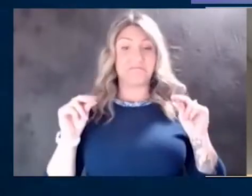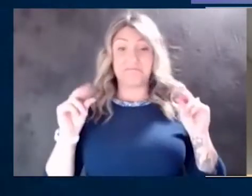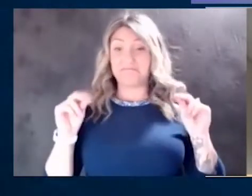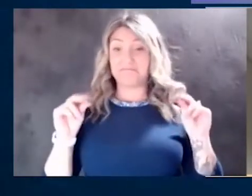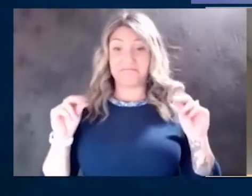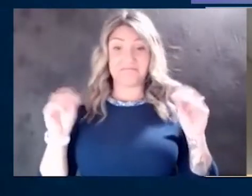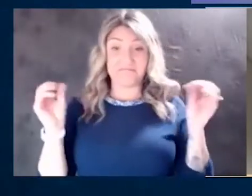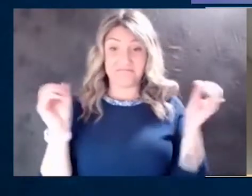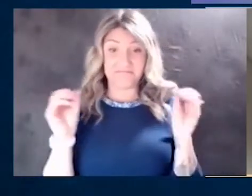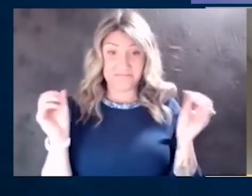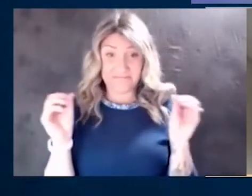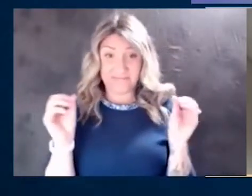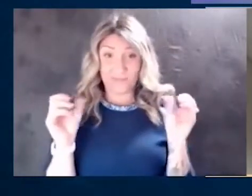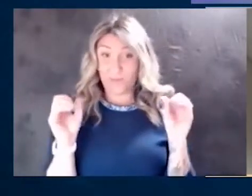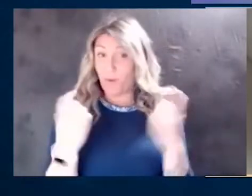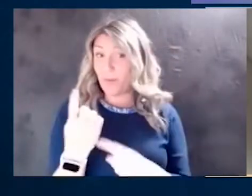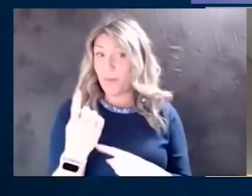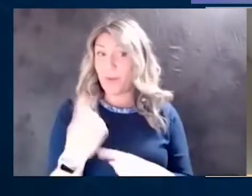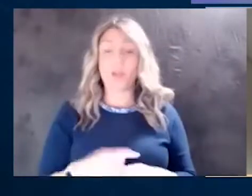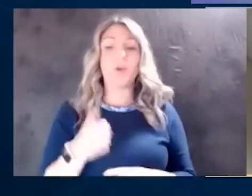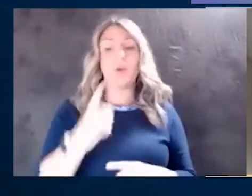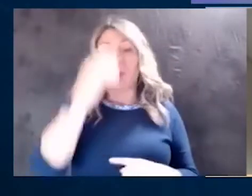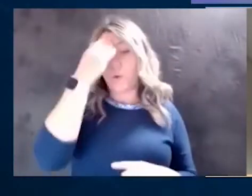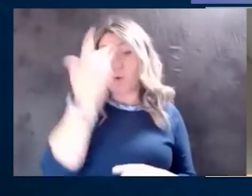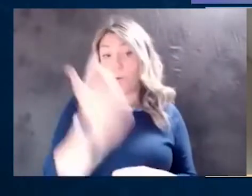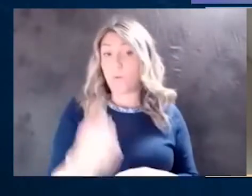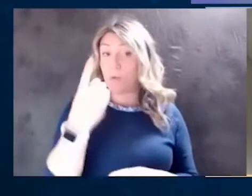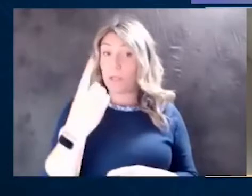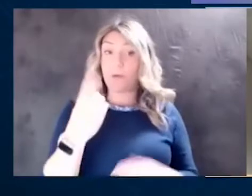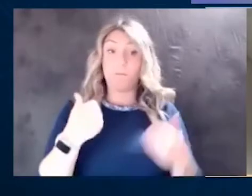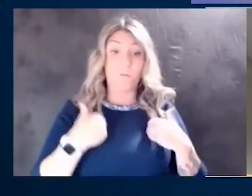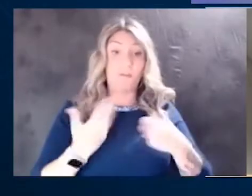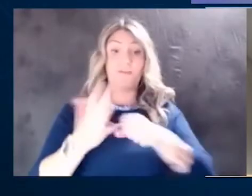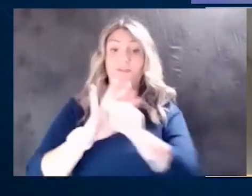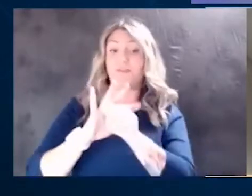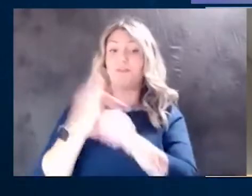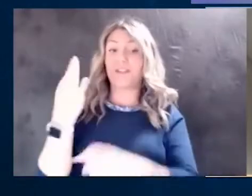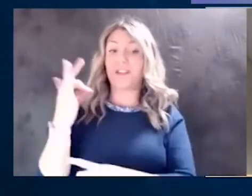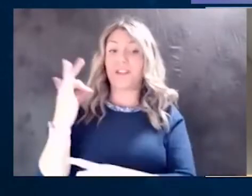No, but do you know anybody that's had COVID-19?